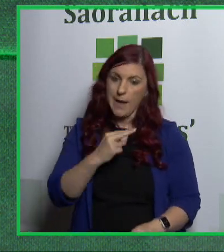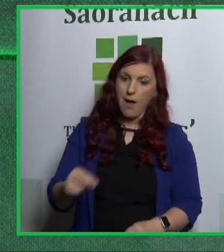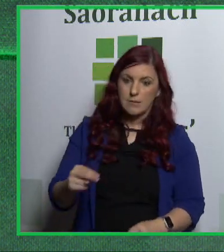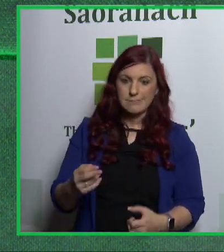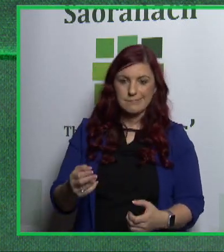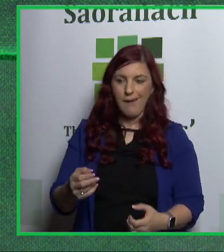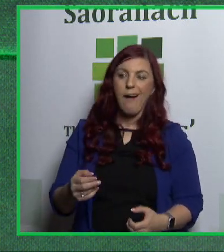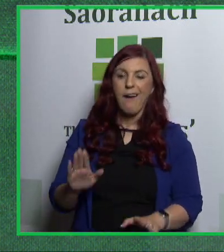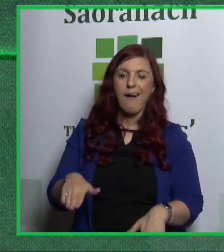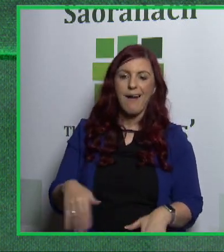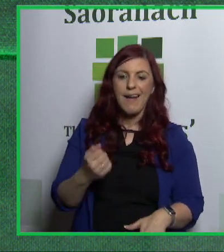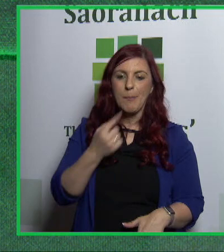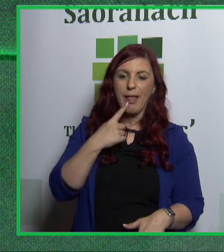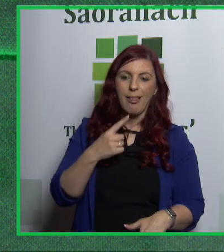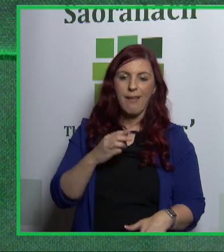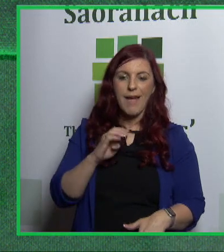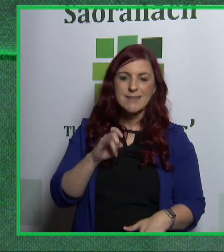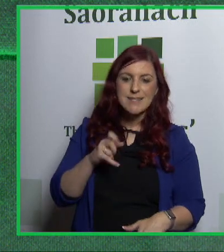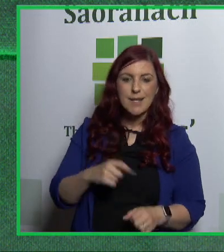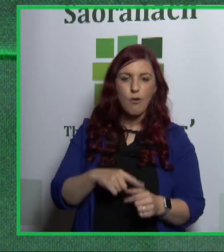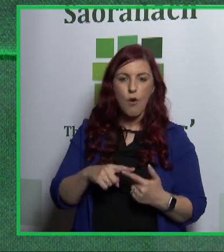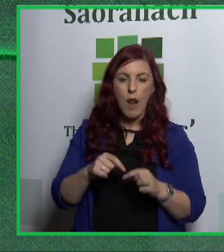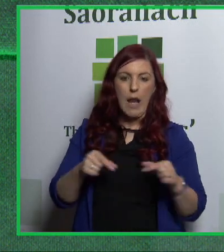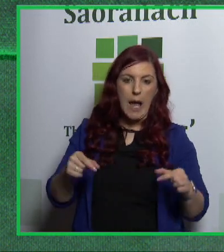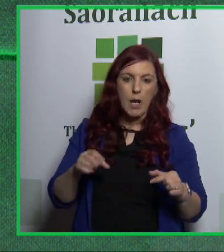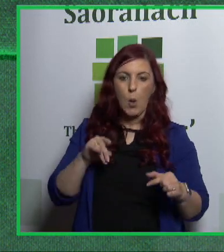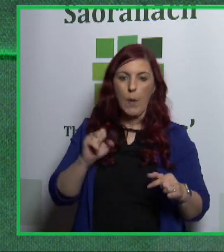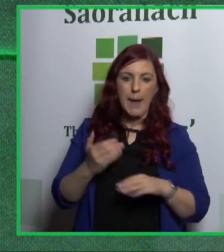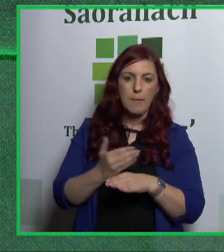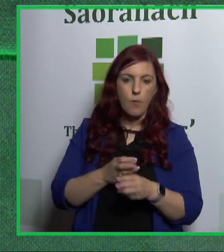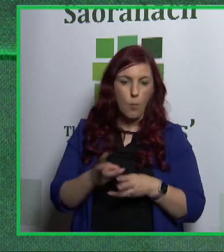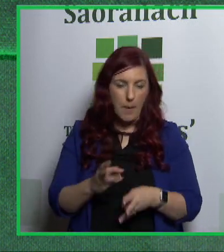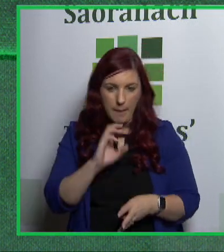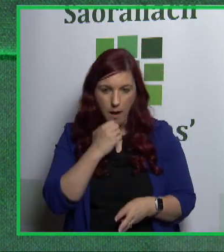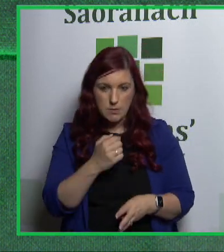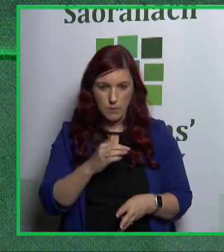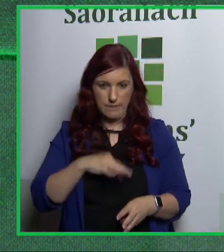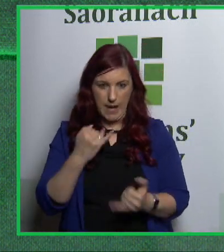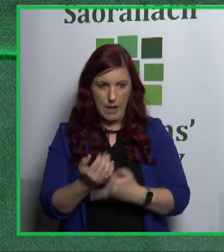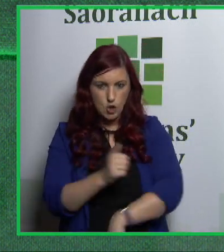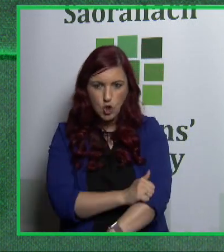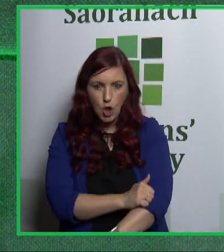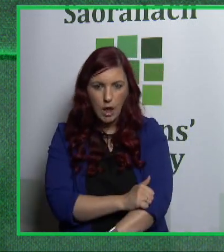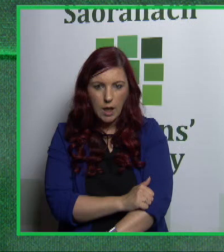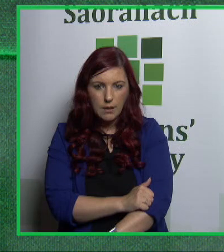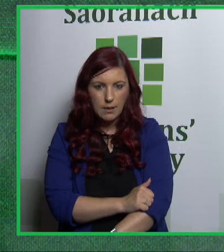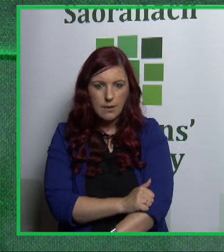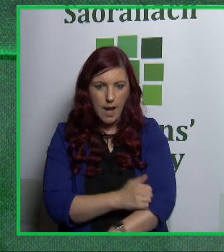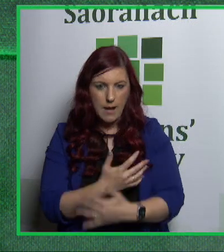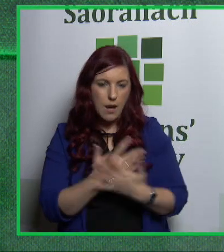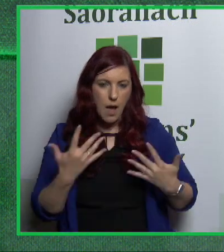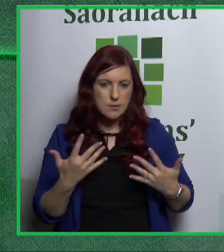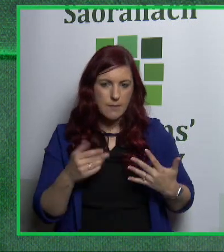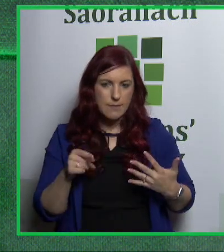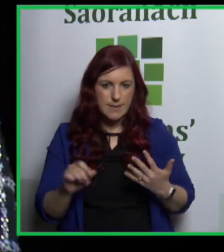or take an ecstasy pill or, smoke a joint when you do genuinely feel that you could be trapped, as a lot of Tig and his